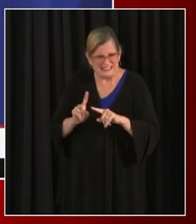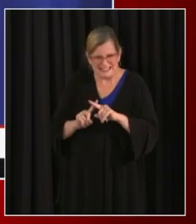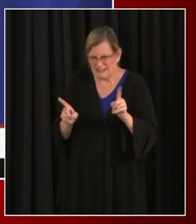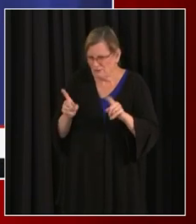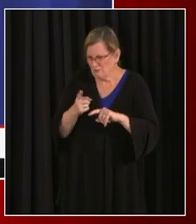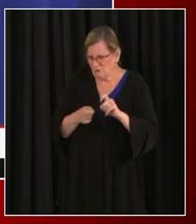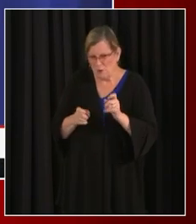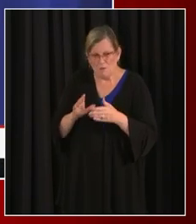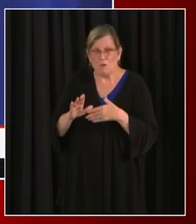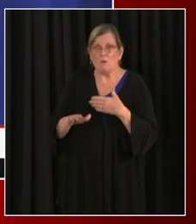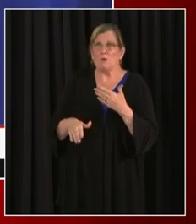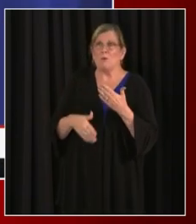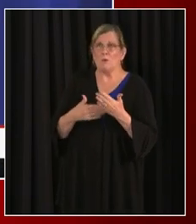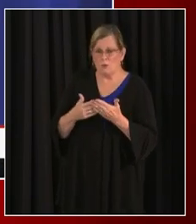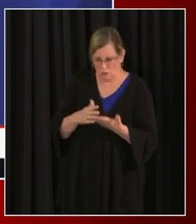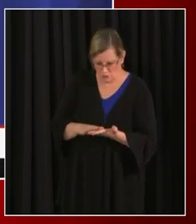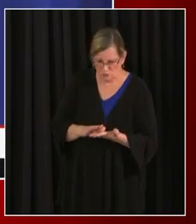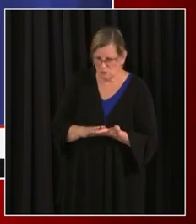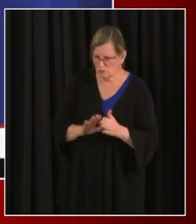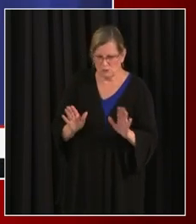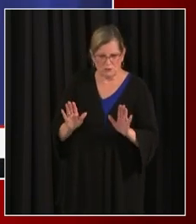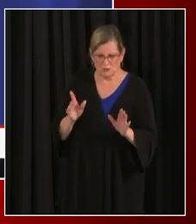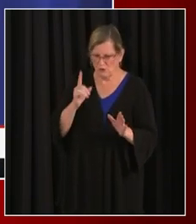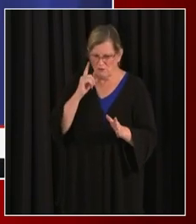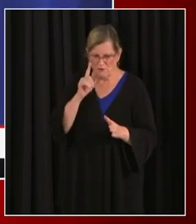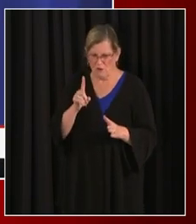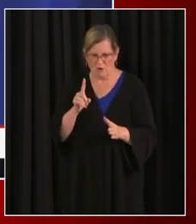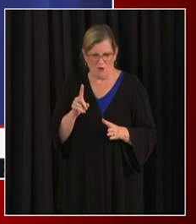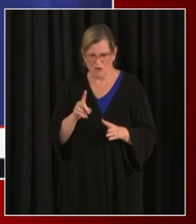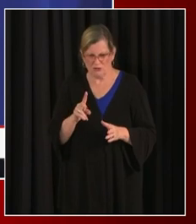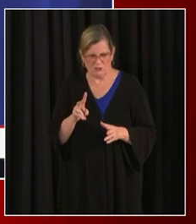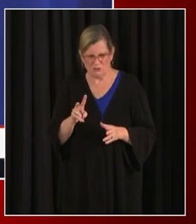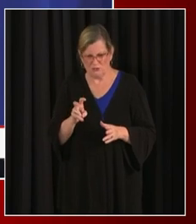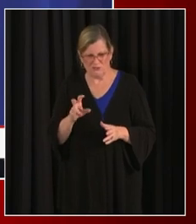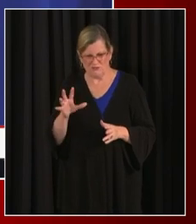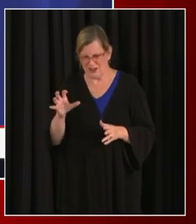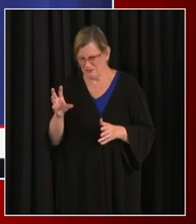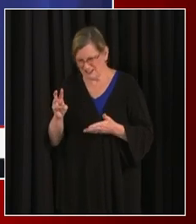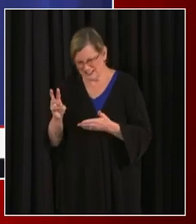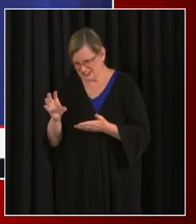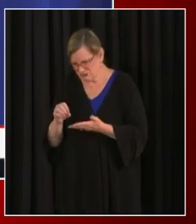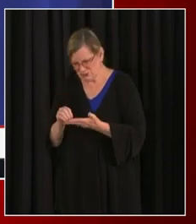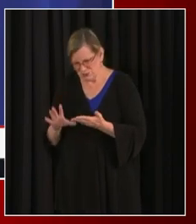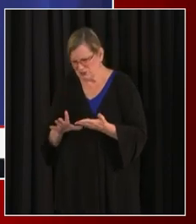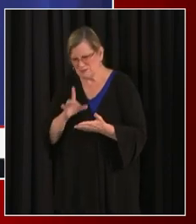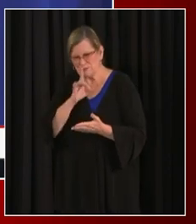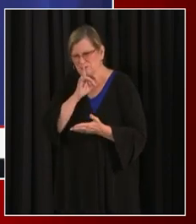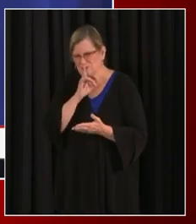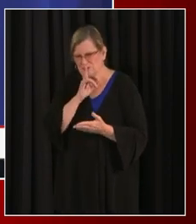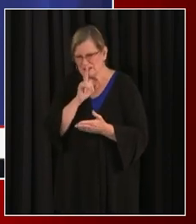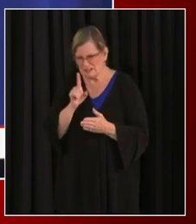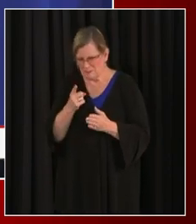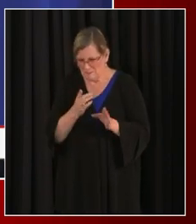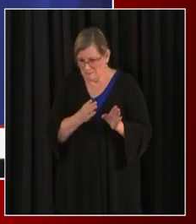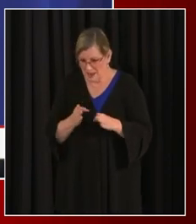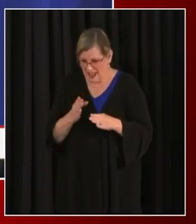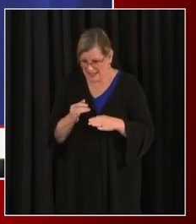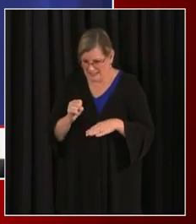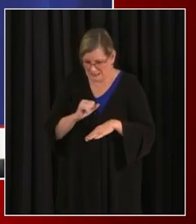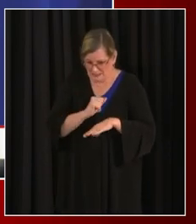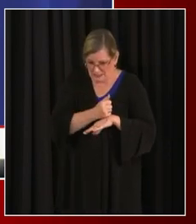an entire school to students to come in. So the plans and the things that were put in place for